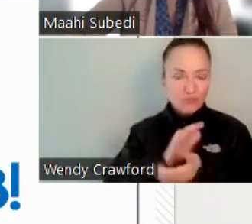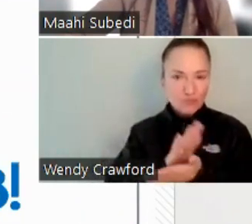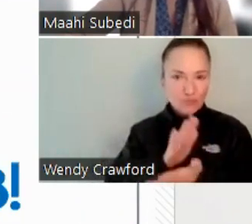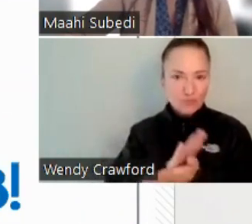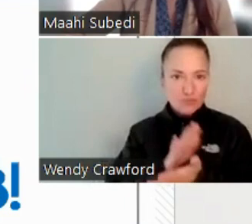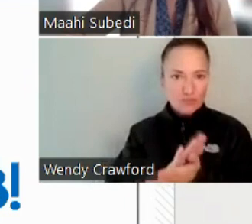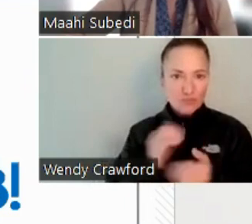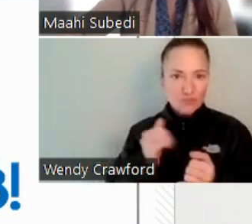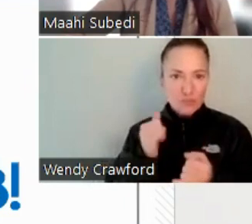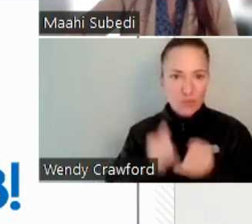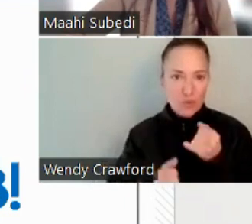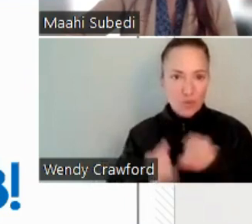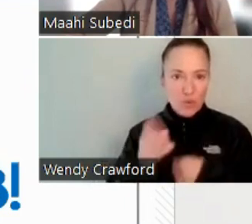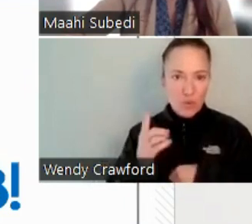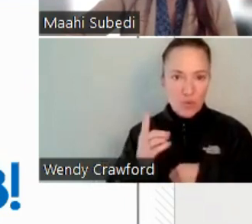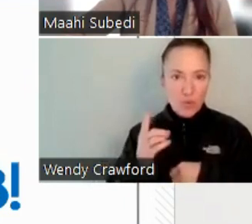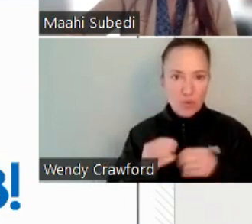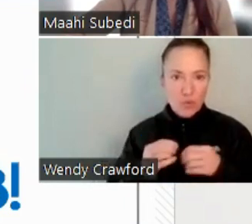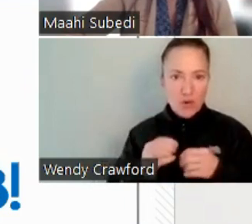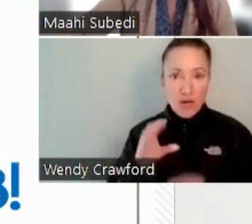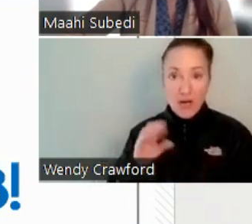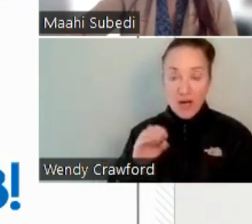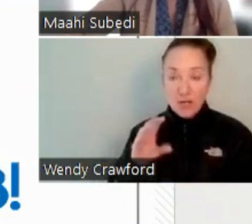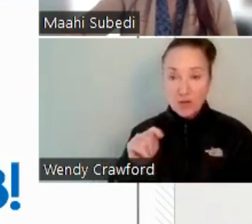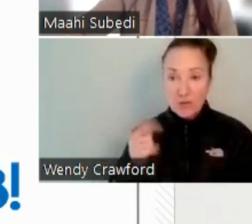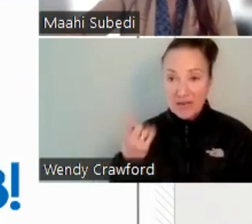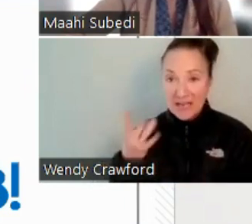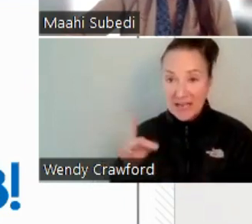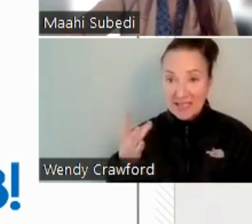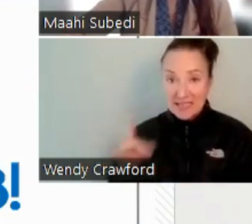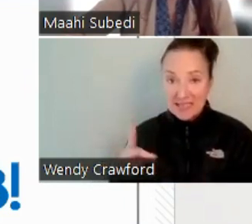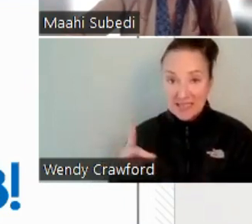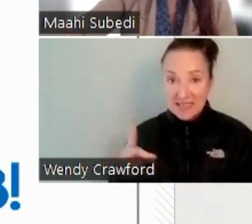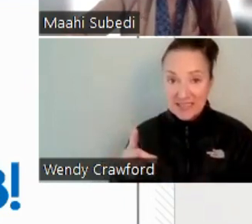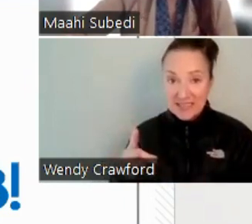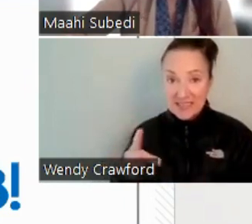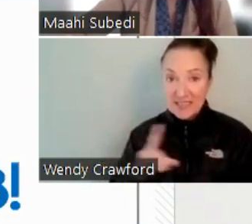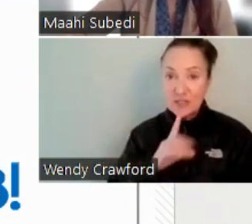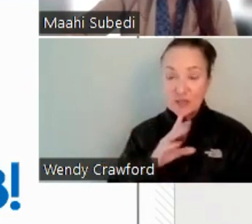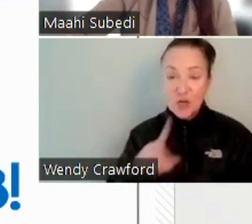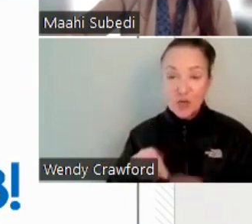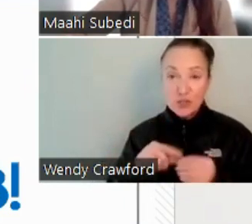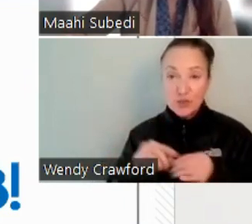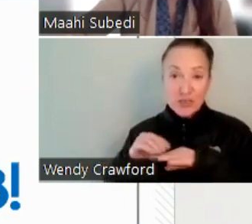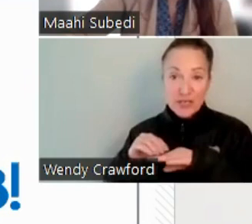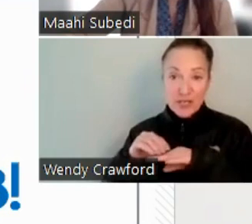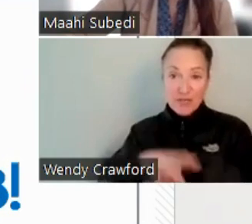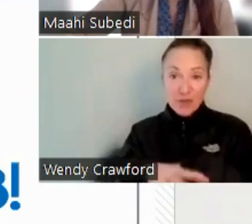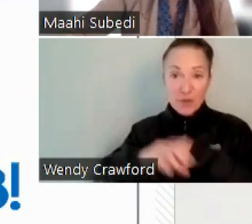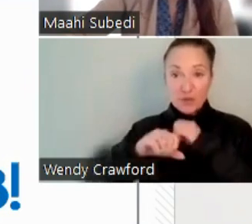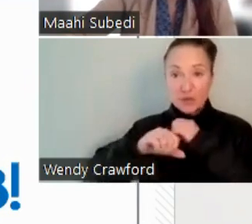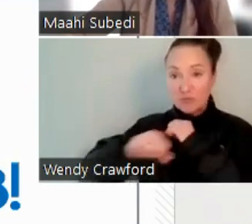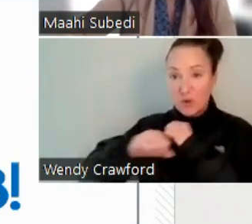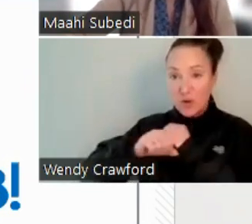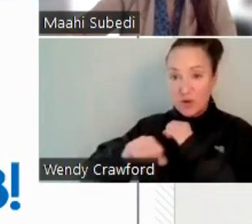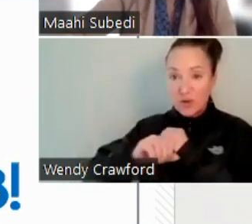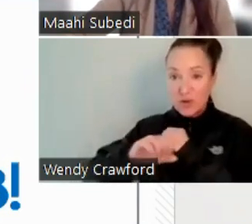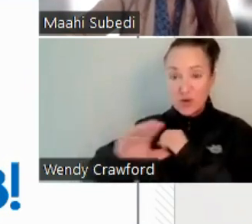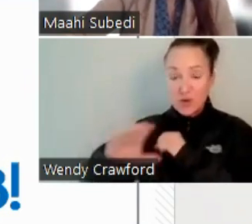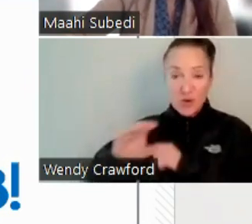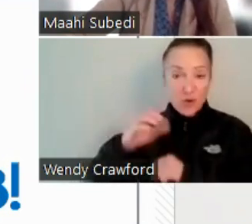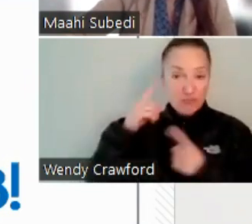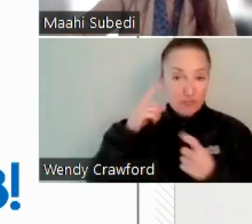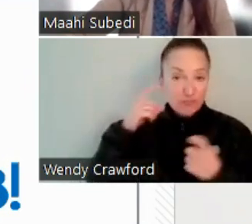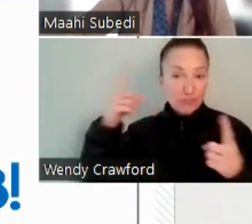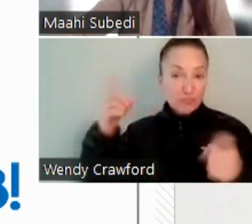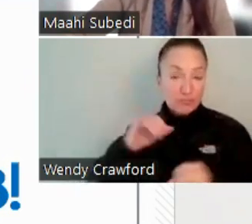finally, we have another great session on October 18th. We're talking to an influencer marketer about the work she does as her dream job.